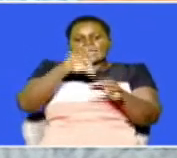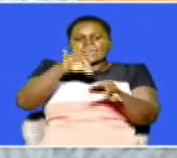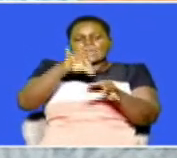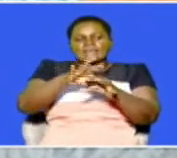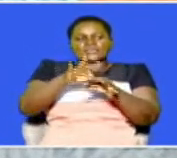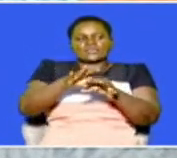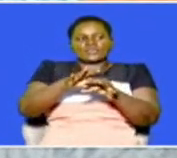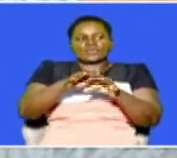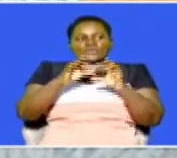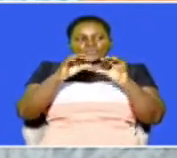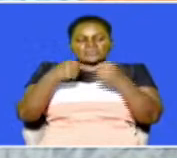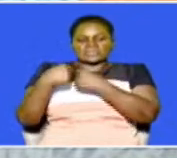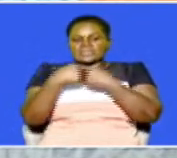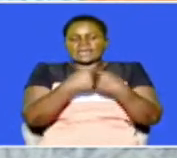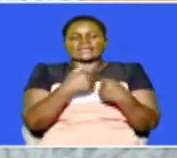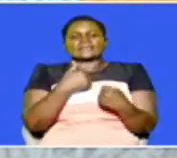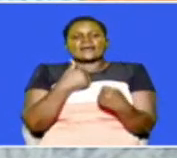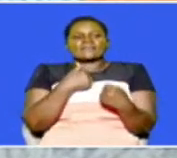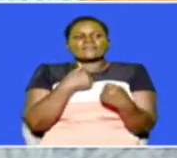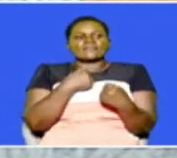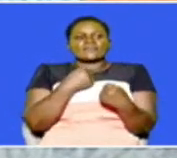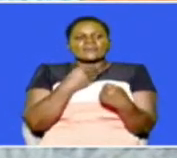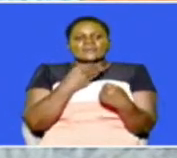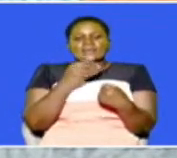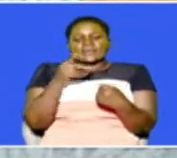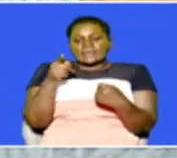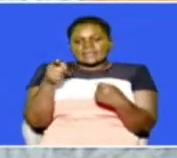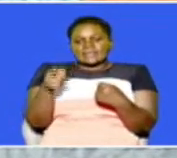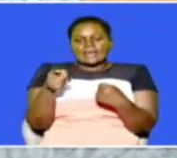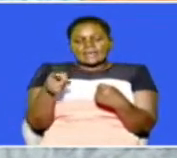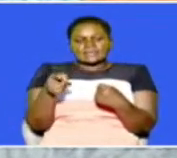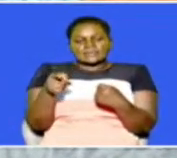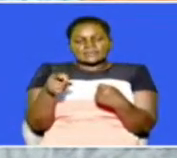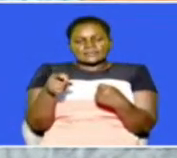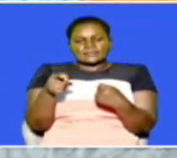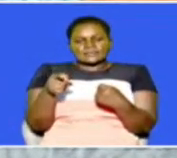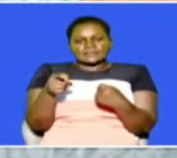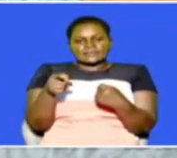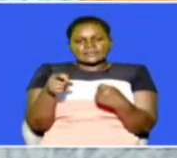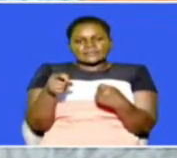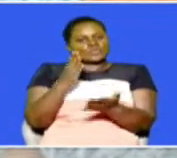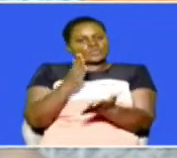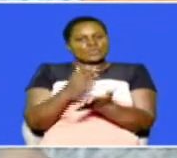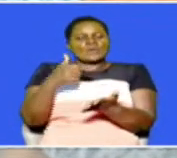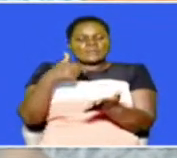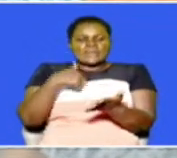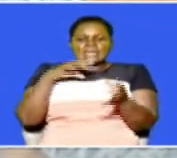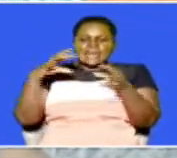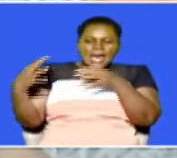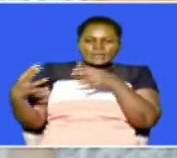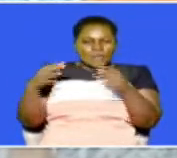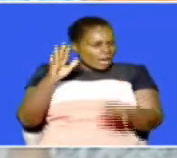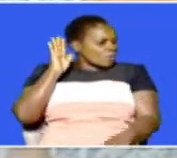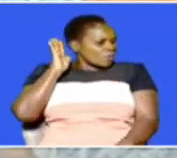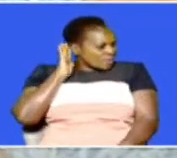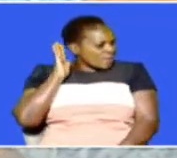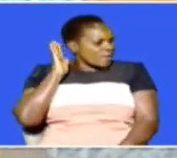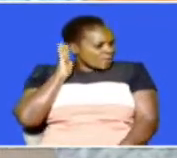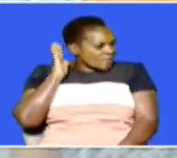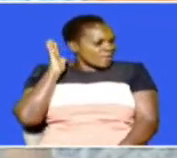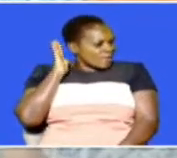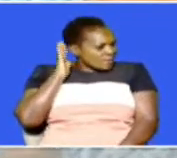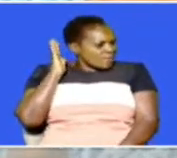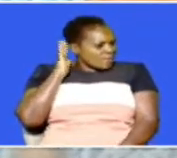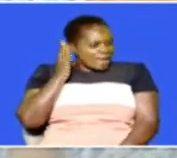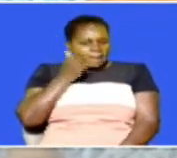was still under challenge, and that may very well be so. I took those arguments